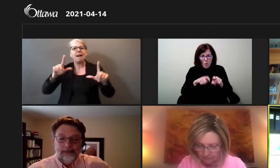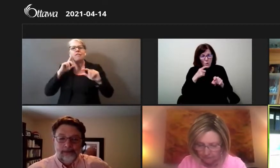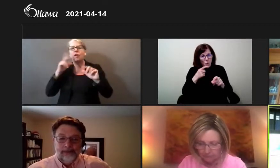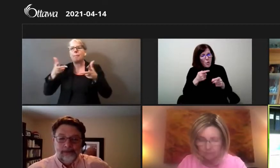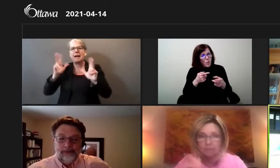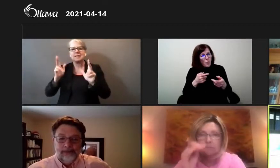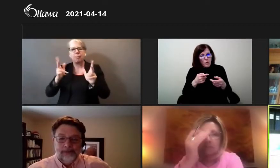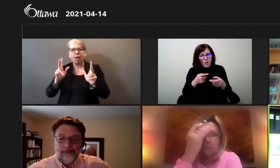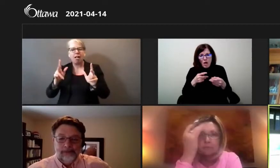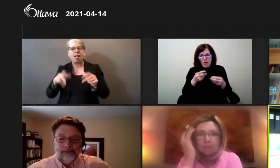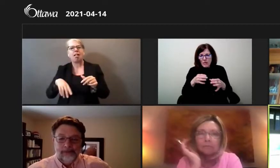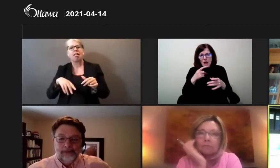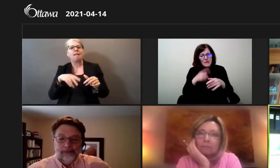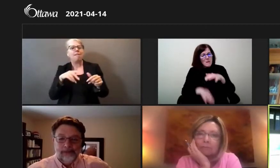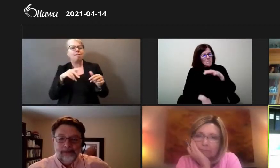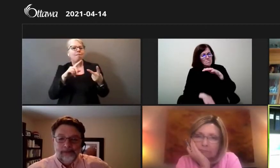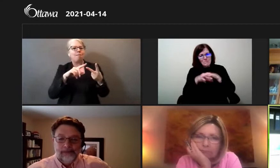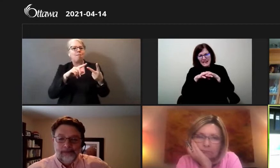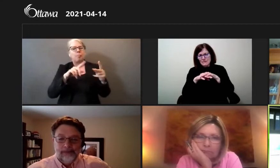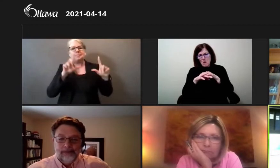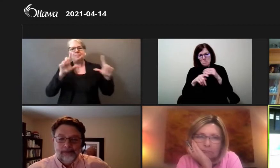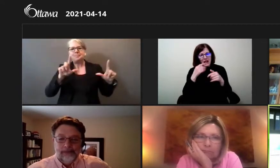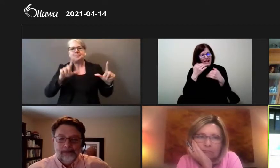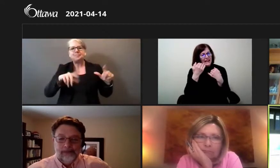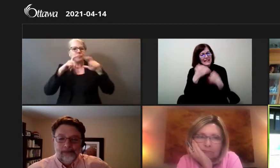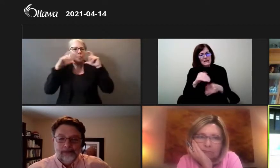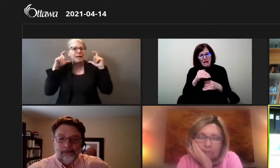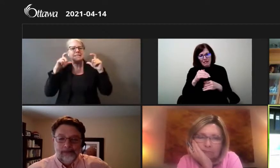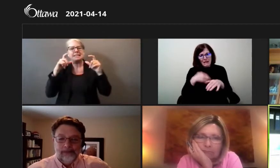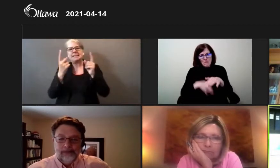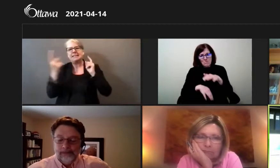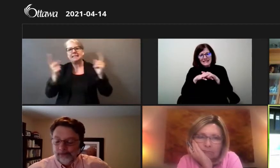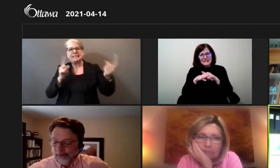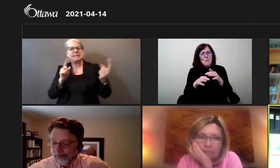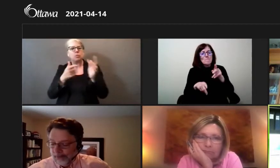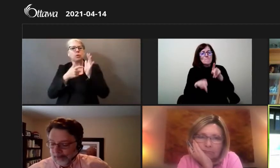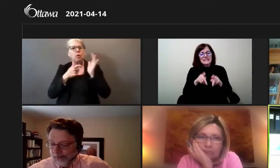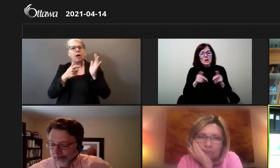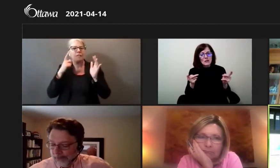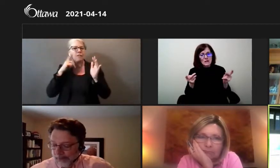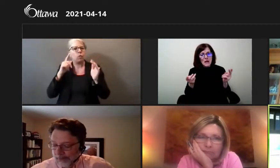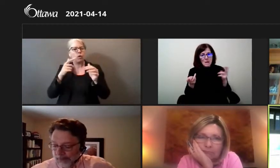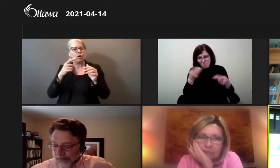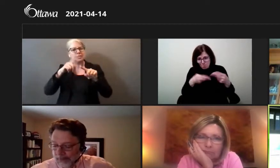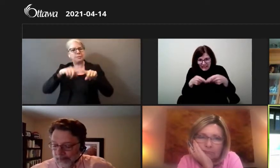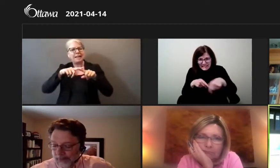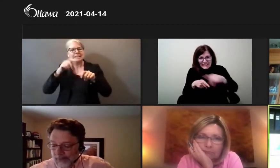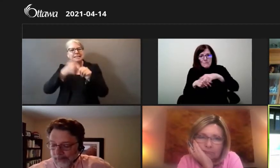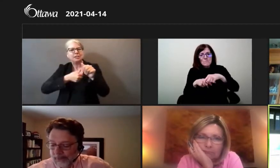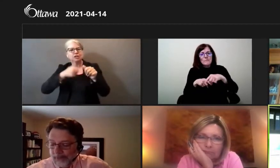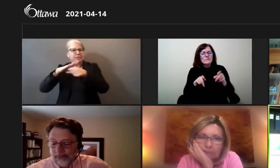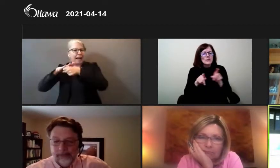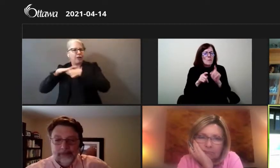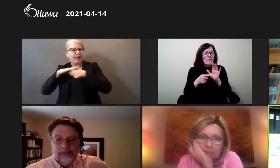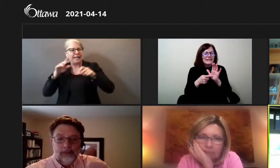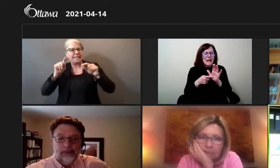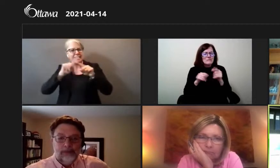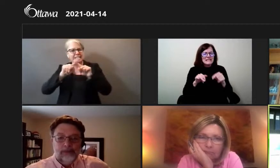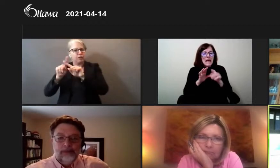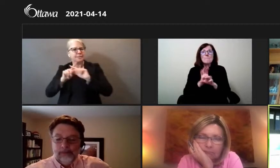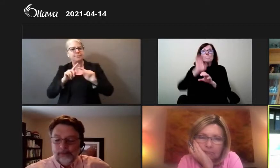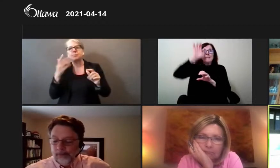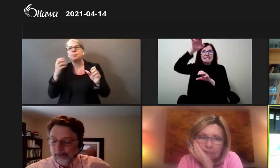may be a capacity, a masking, and a distancing requirement. We may have a different